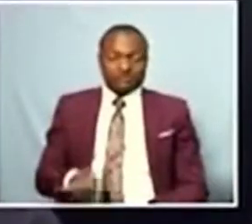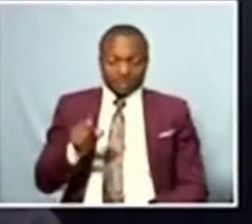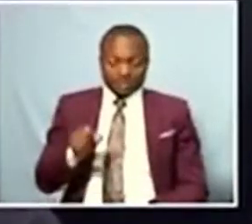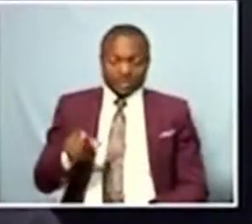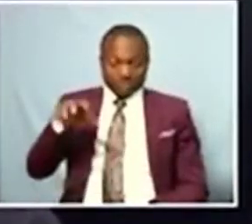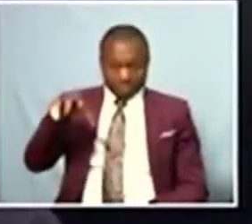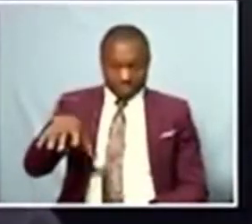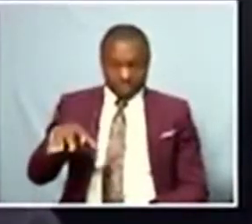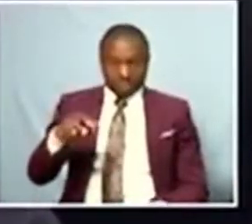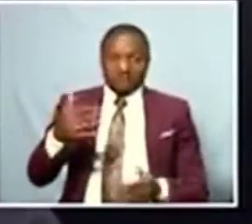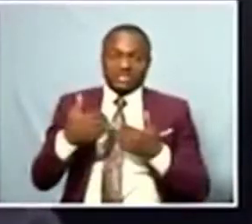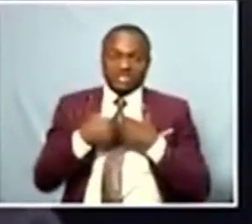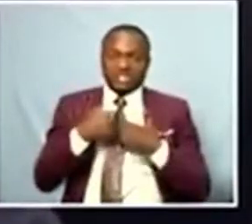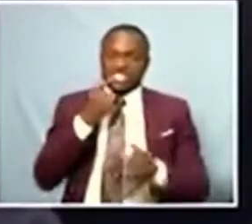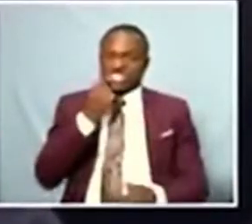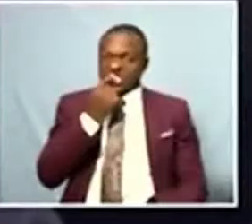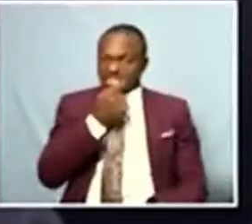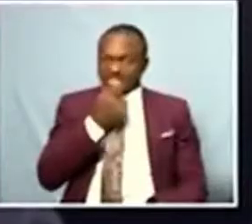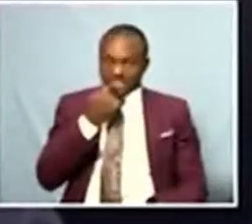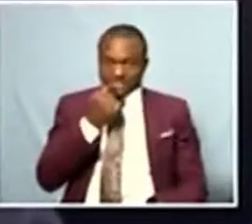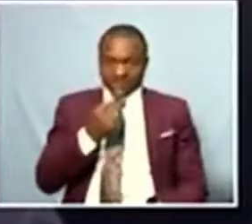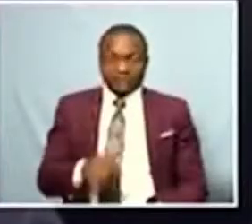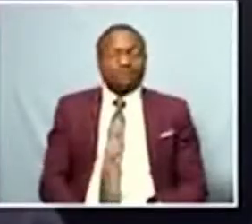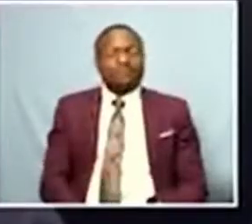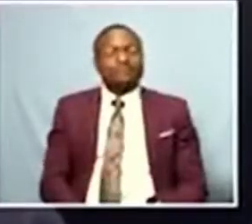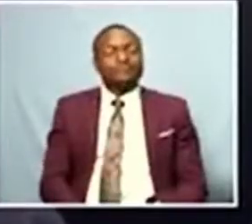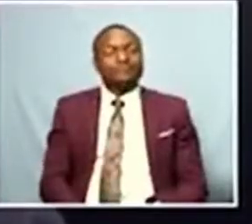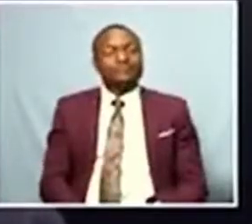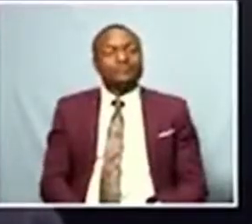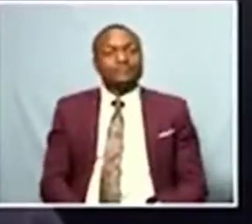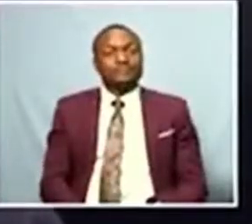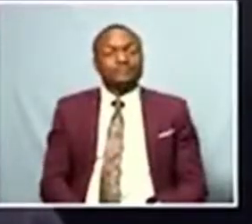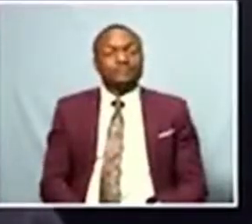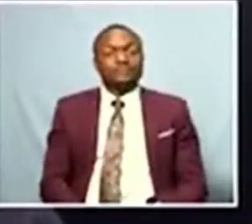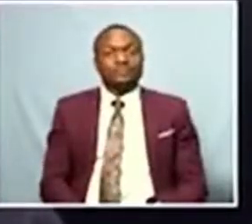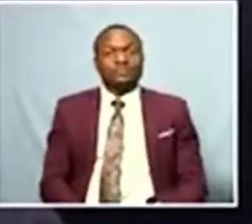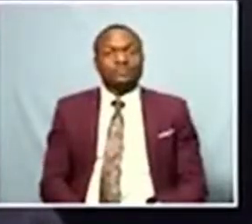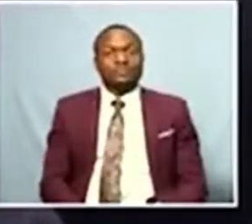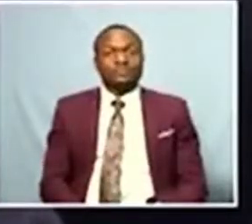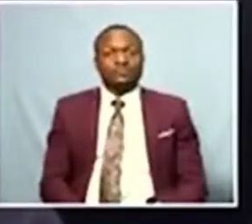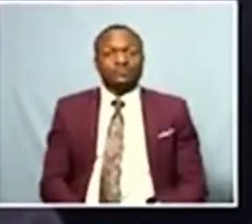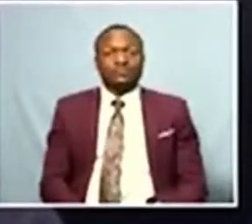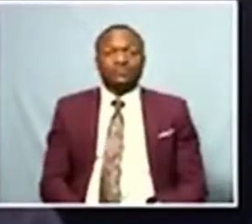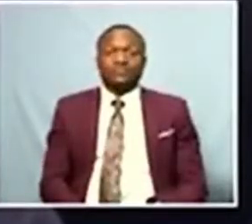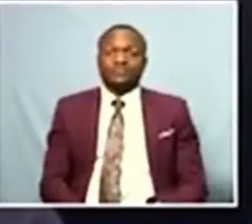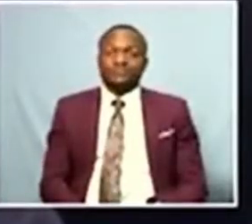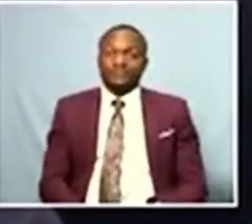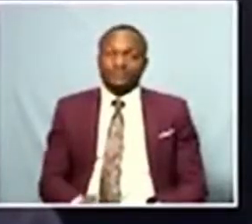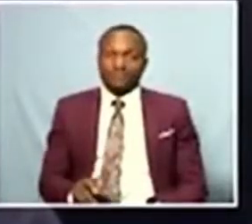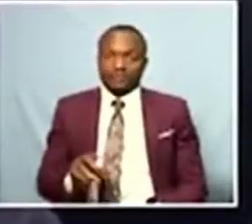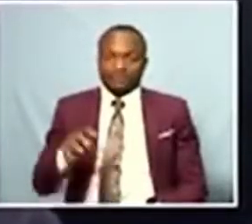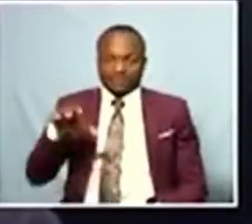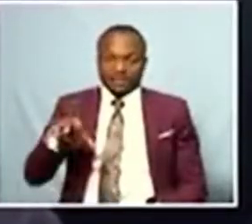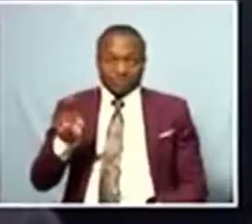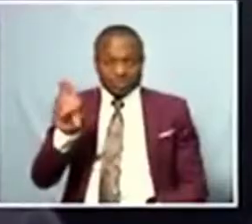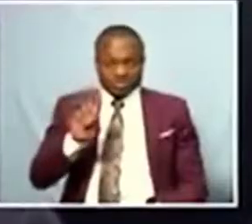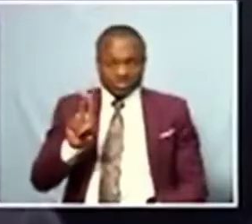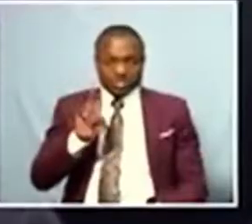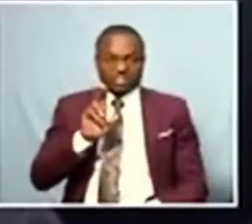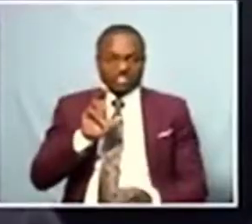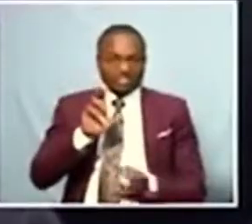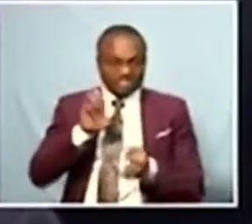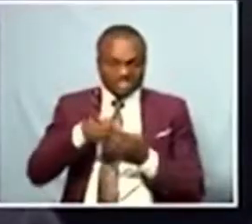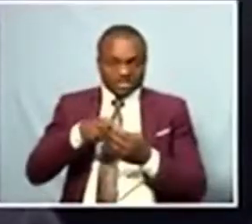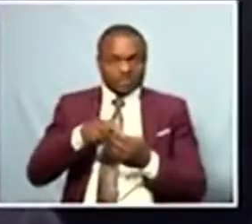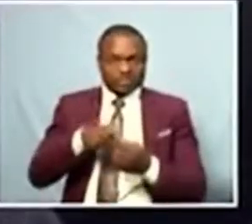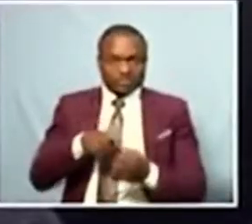child will have teeth, which the child will use to bite and of course to eat. So it